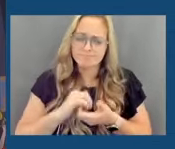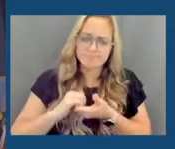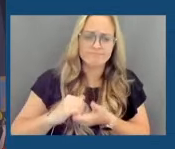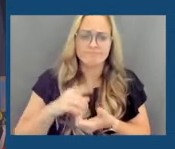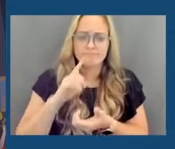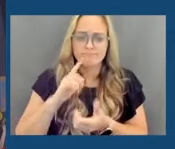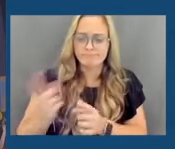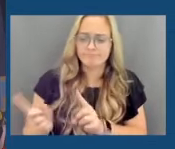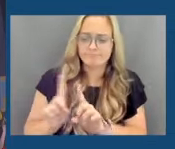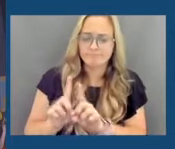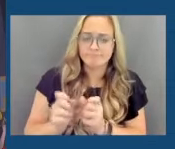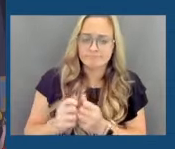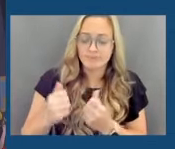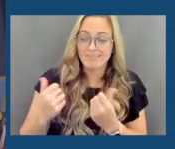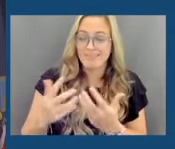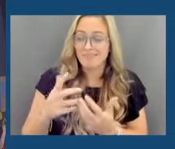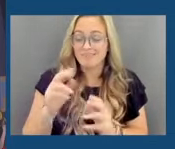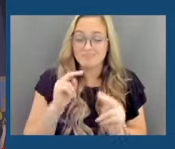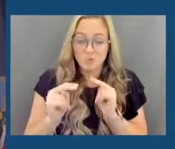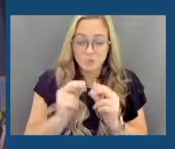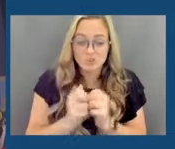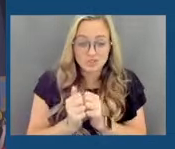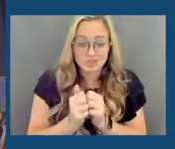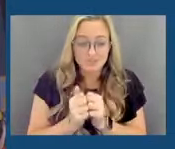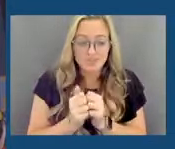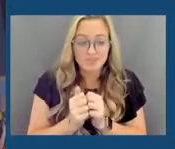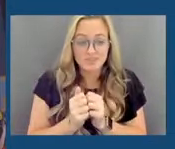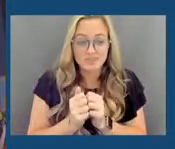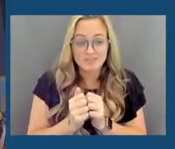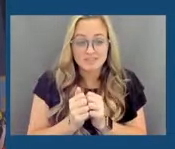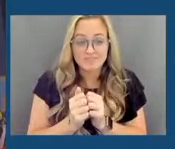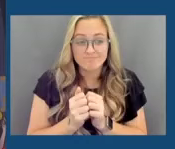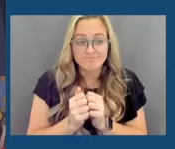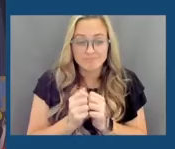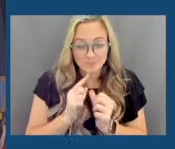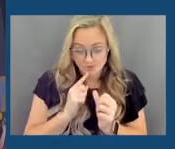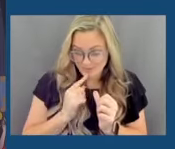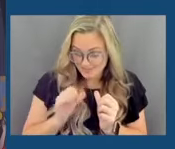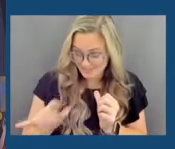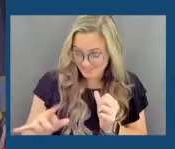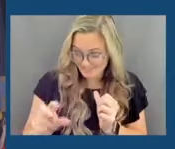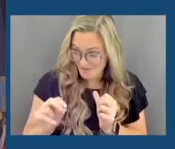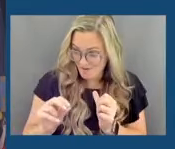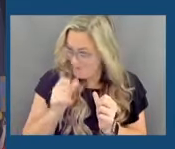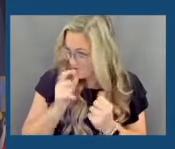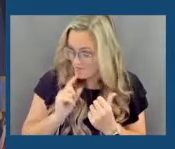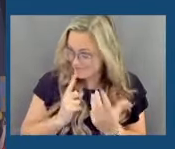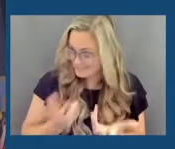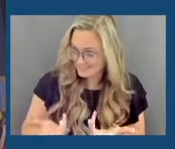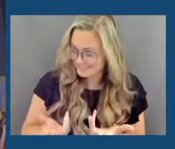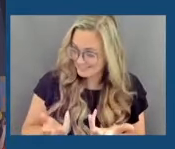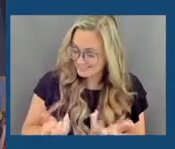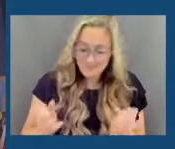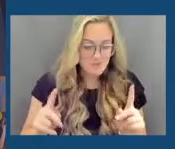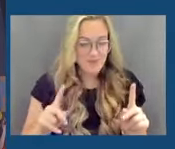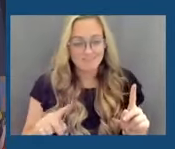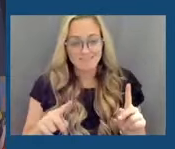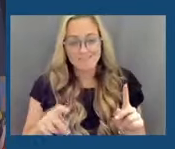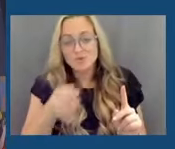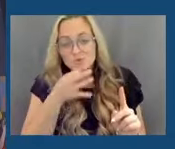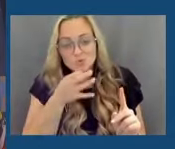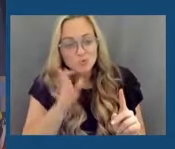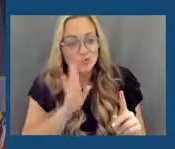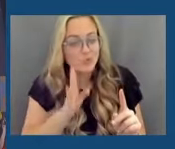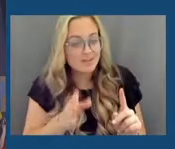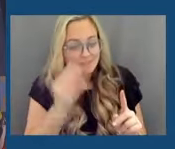We've gone through a lot of negotiations together. I'm sure you miss it right now. No? Okay, we're good. Okay. It's right around the corner, Leader.